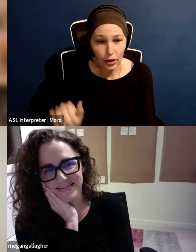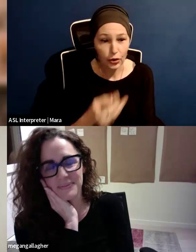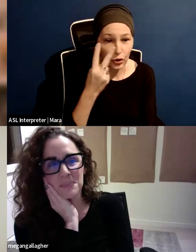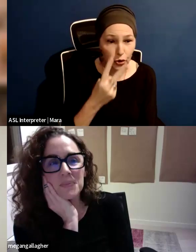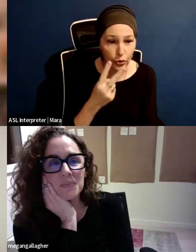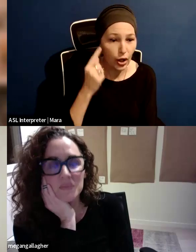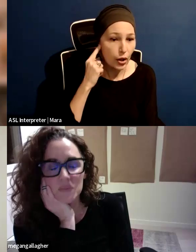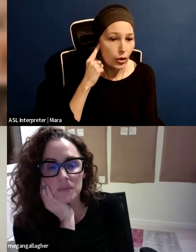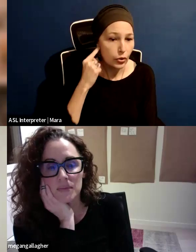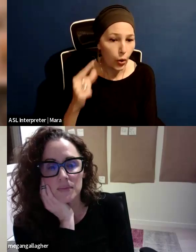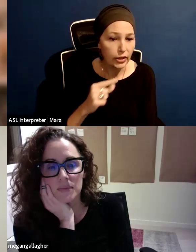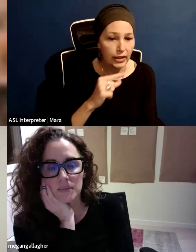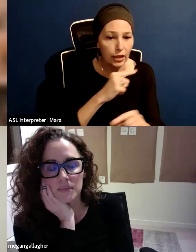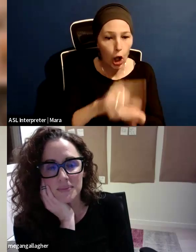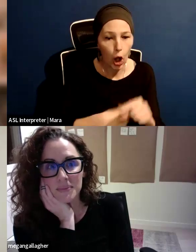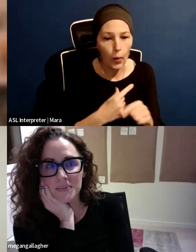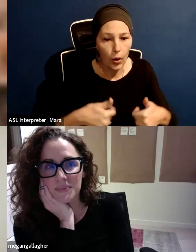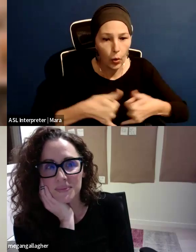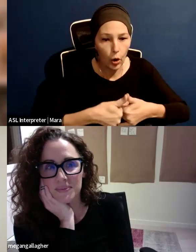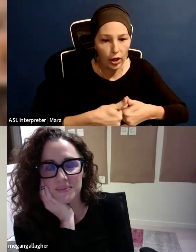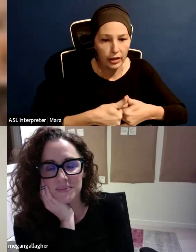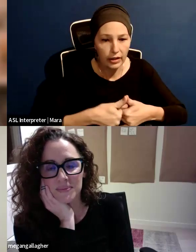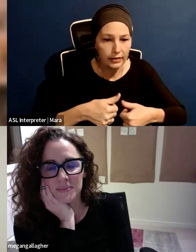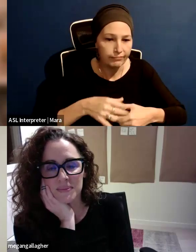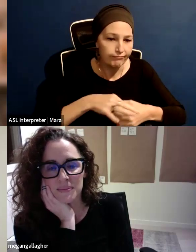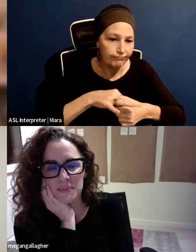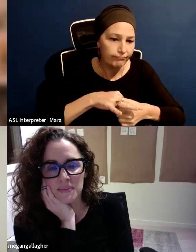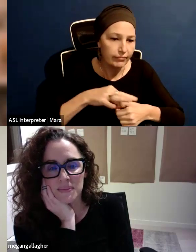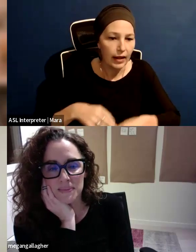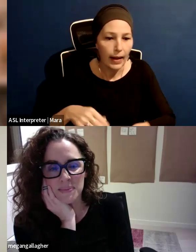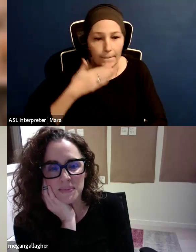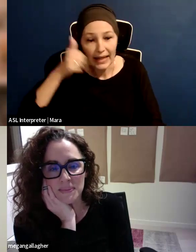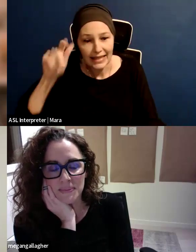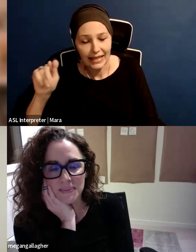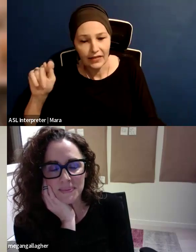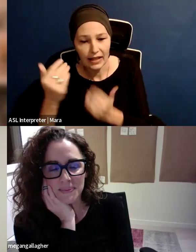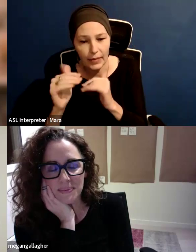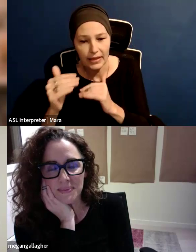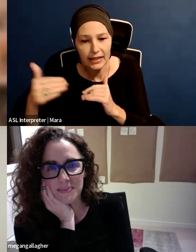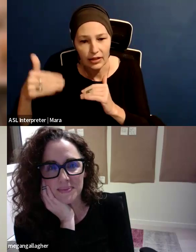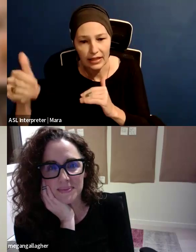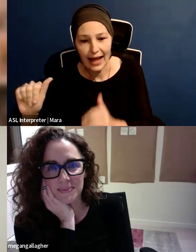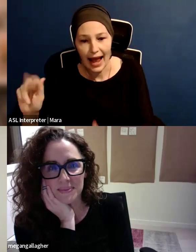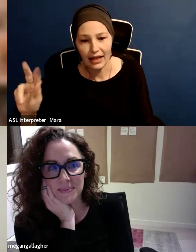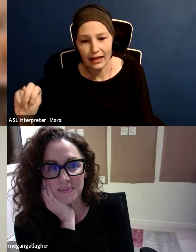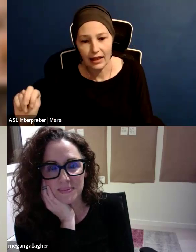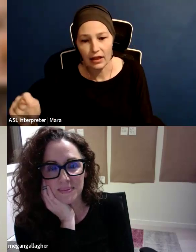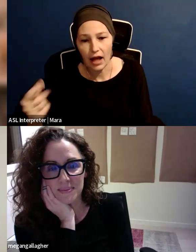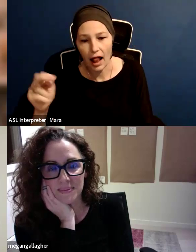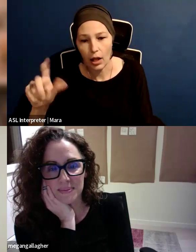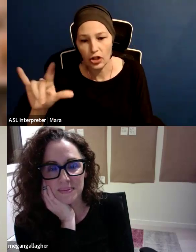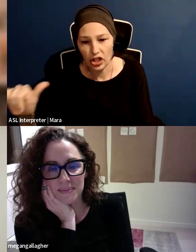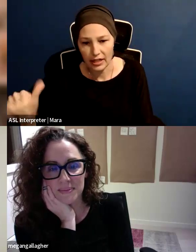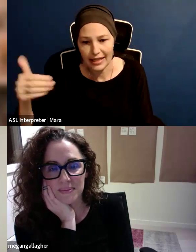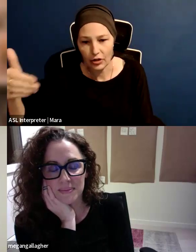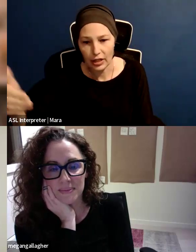Best Television Limited Series, Anthology Series, or Motion Picture Made Television, and Best